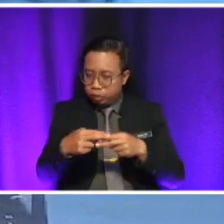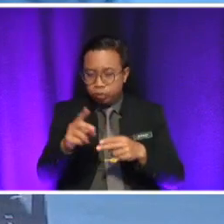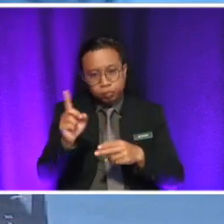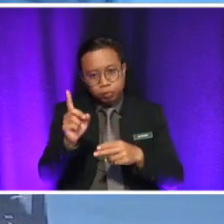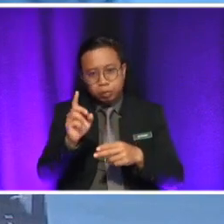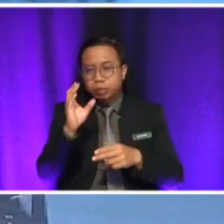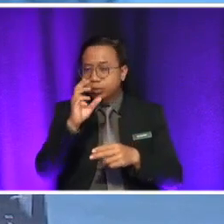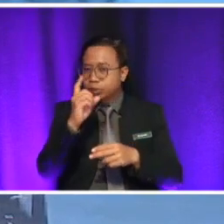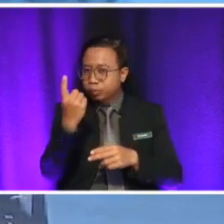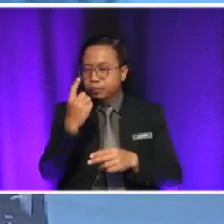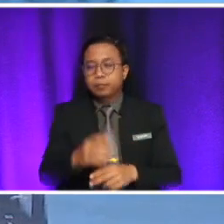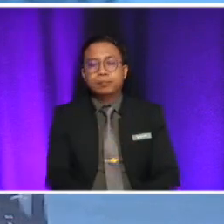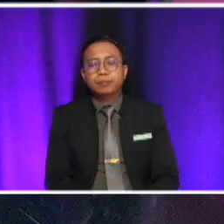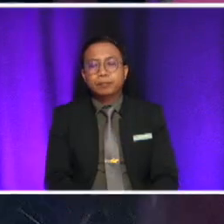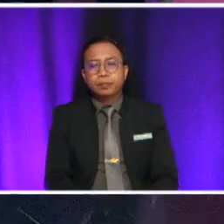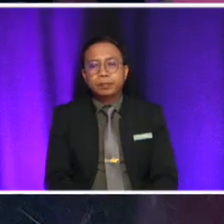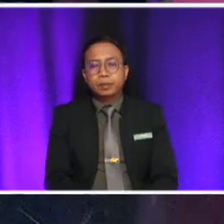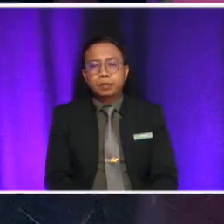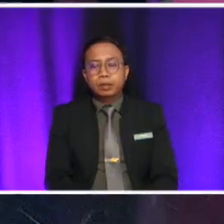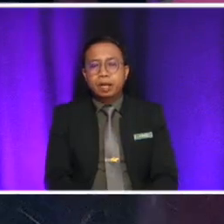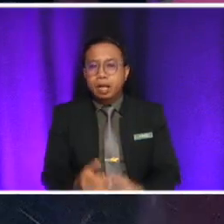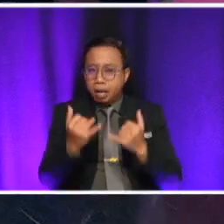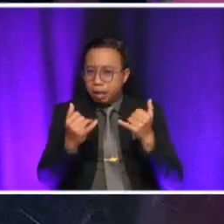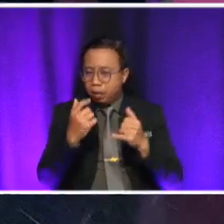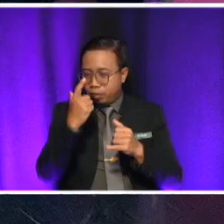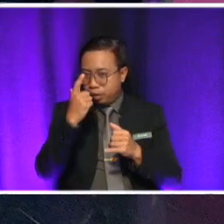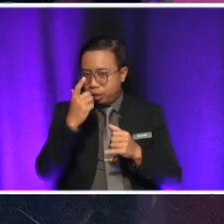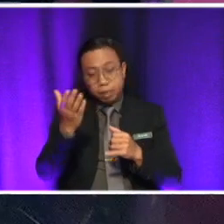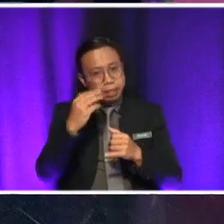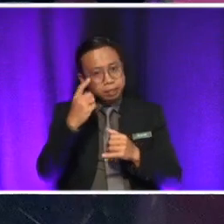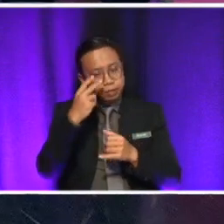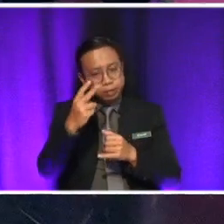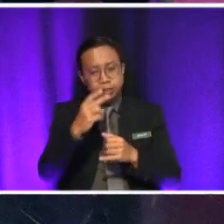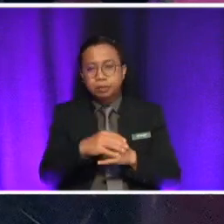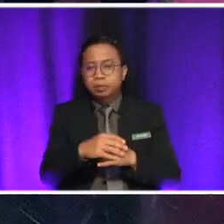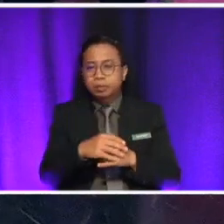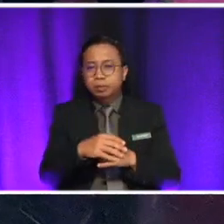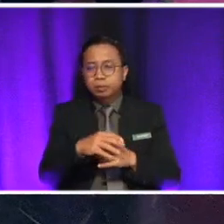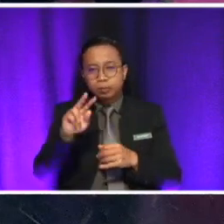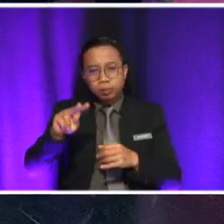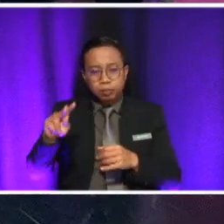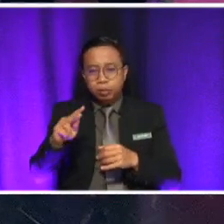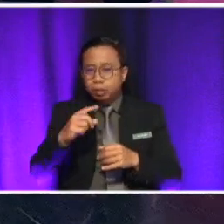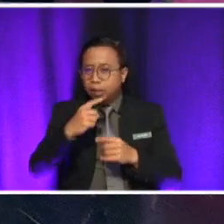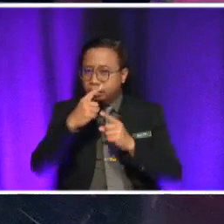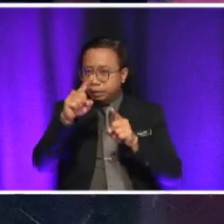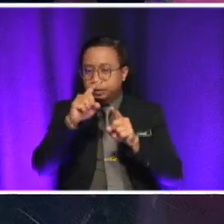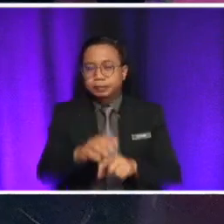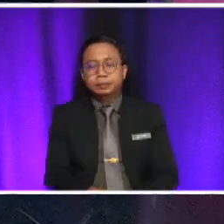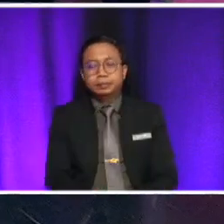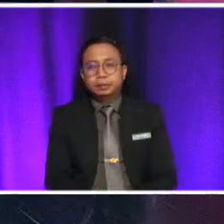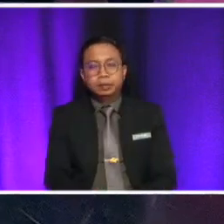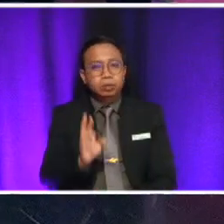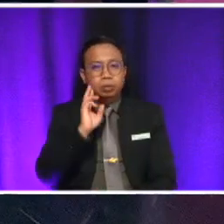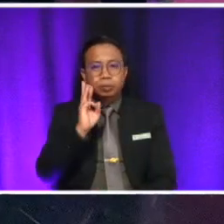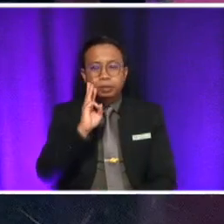share. Exactly. So it's faster. Yes, exactly. Now let us see what the girls think. Okay, now who would like to go? Who's first or second? Okay, yes,